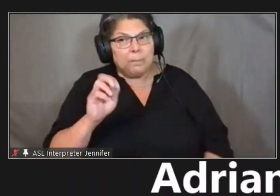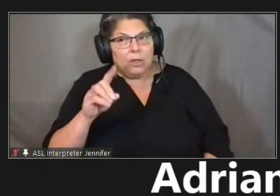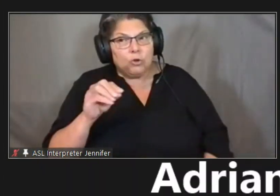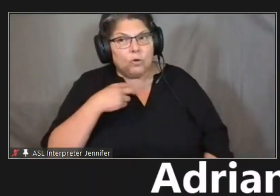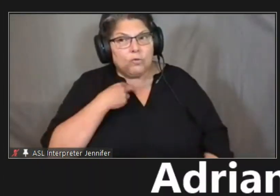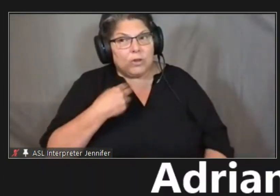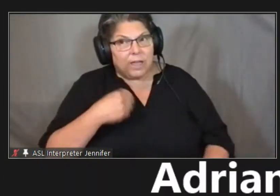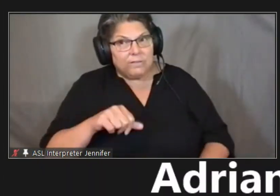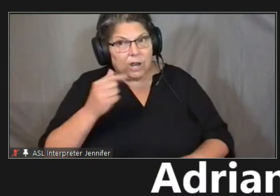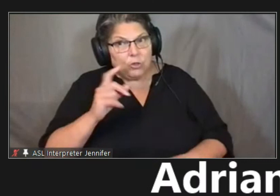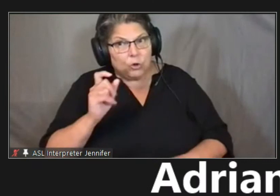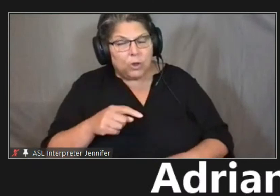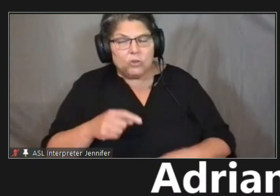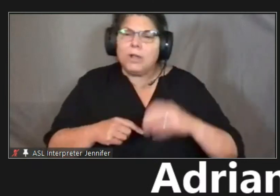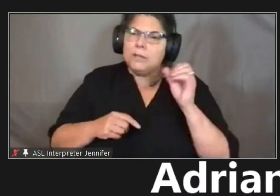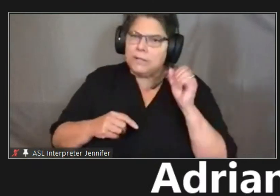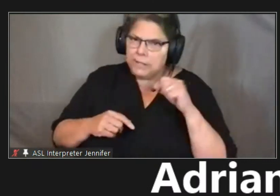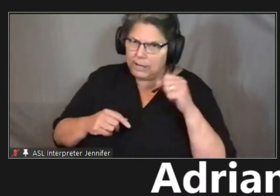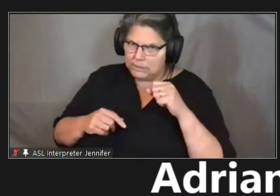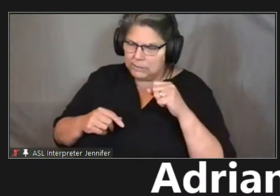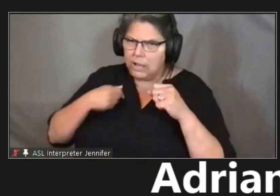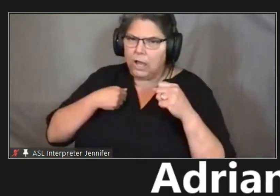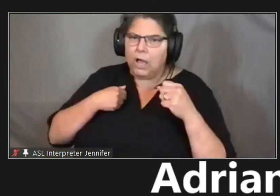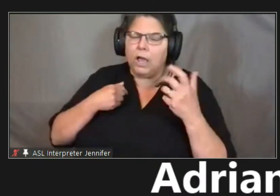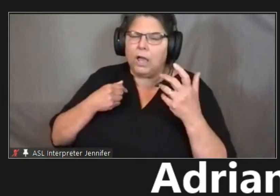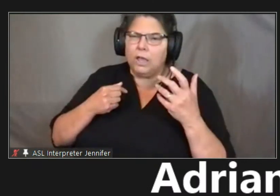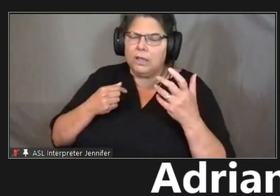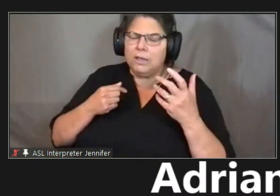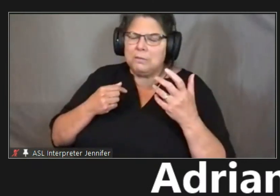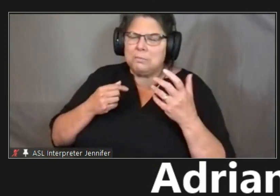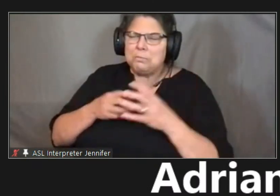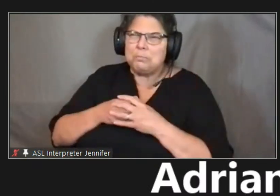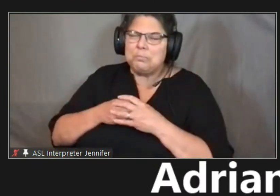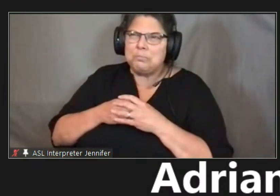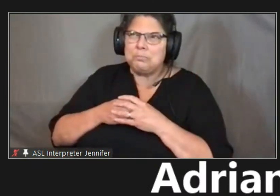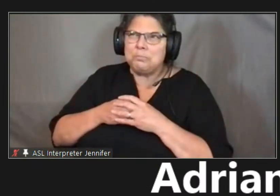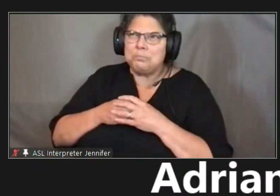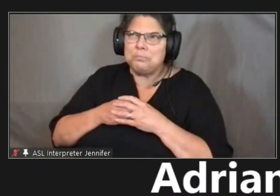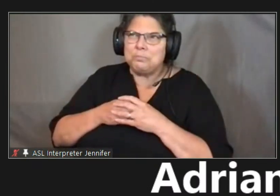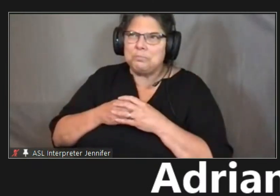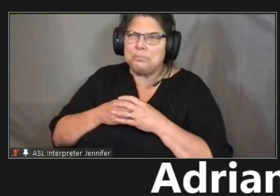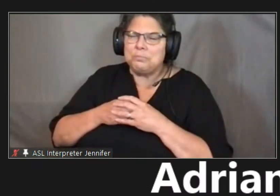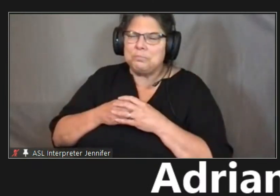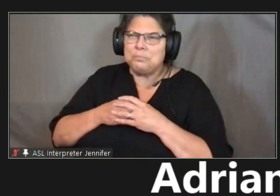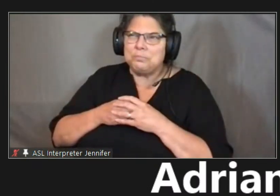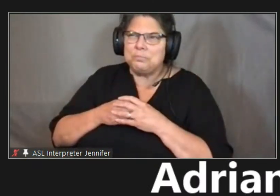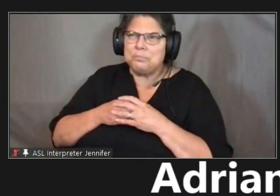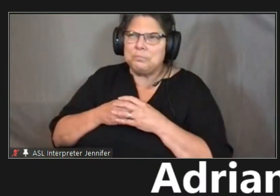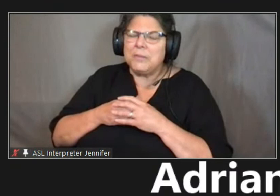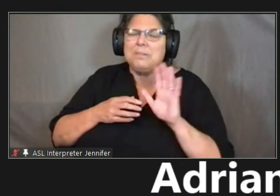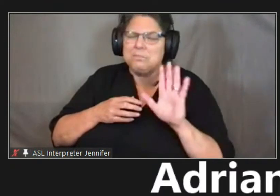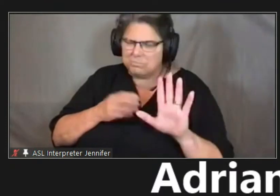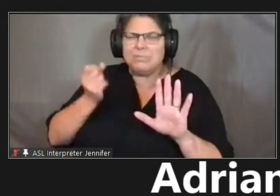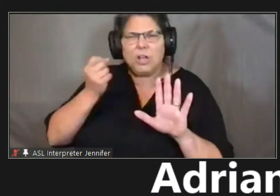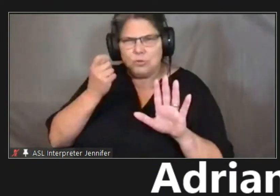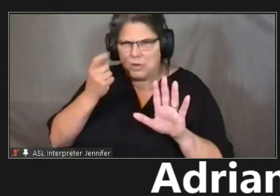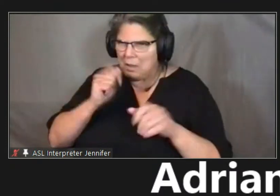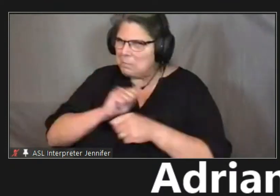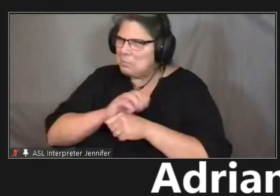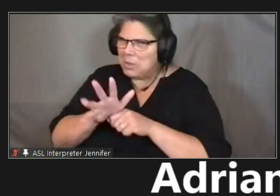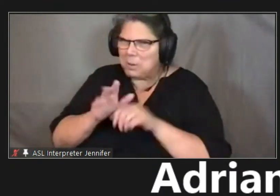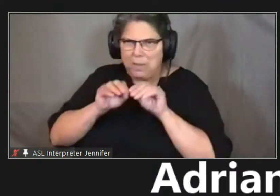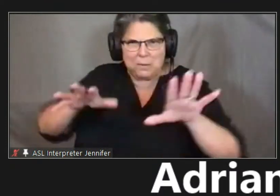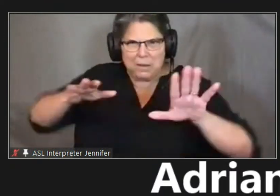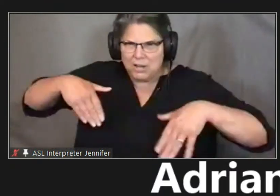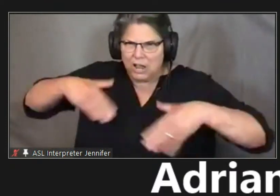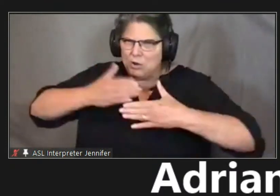Yeah, Dr. Coren, I want to be, I don't want to say that the pandemic is over by any means. You